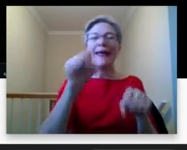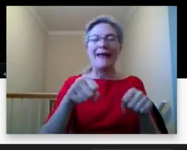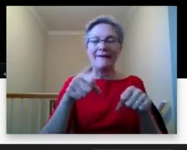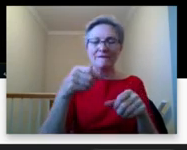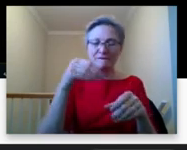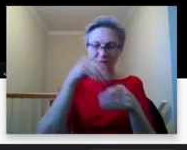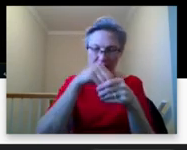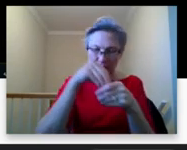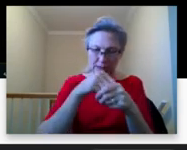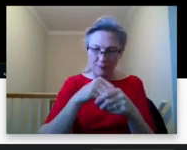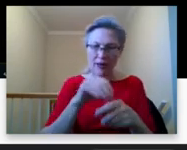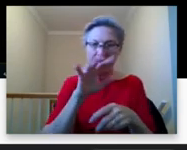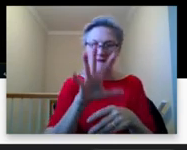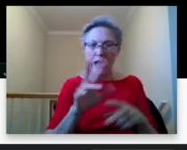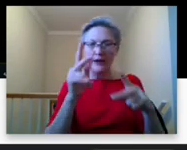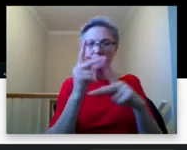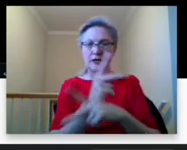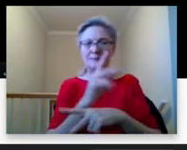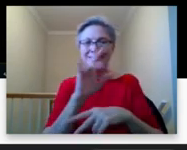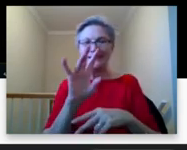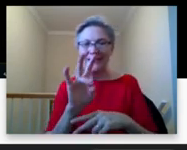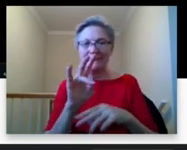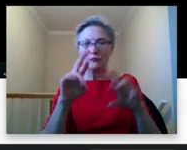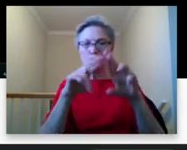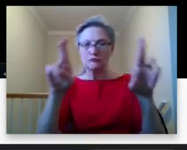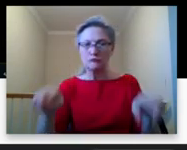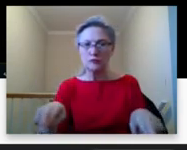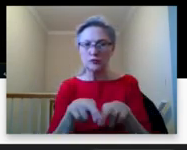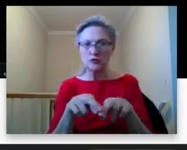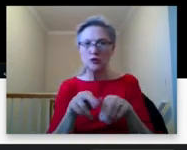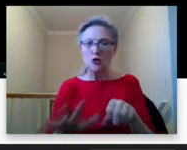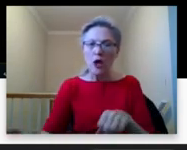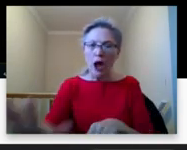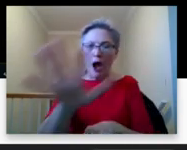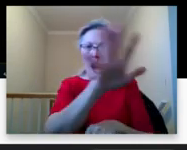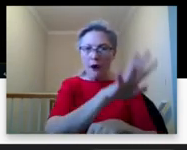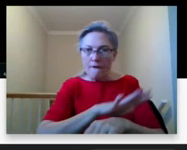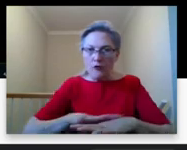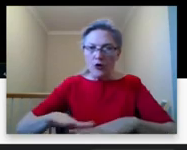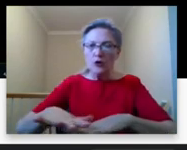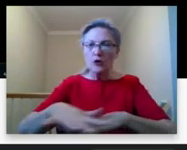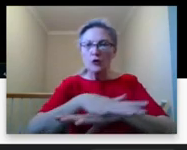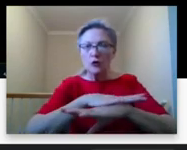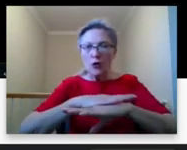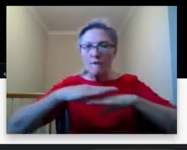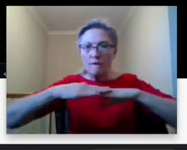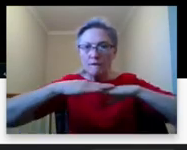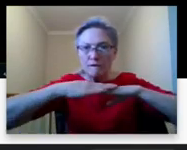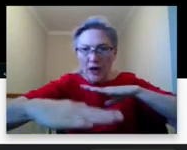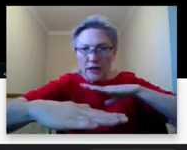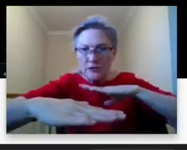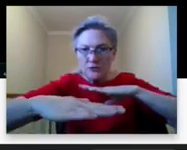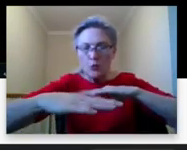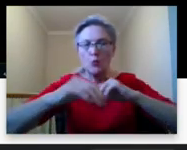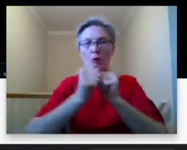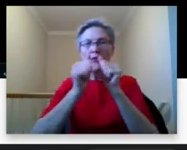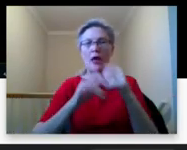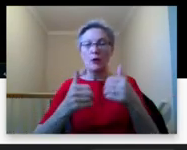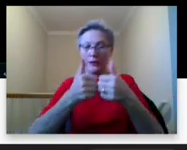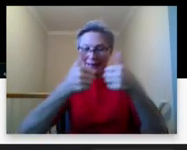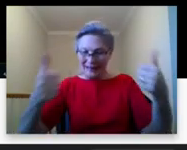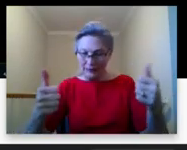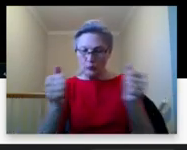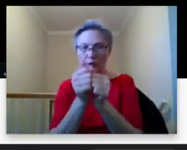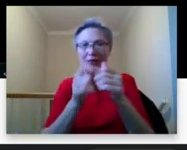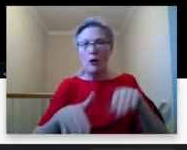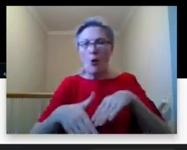my 5x7 rectangle to completely cover that flat surface without any gaps and without any